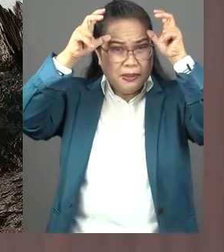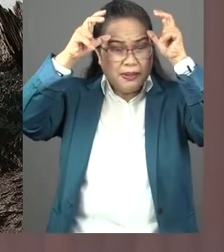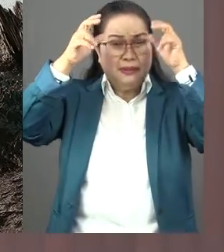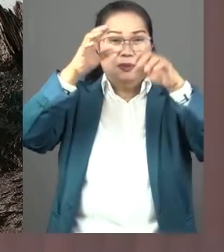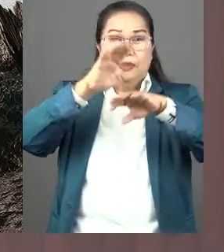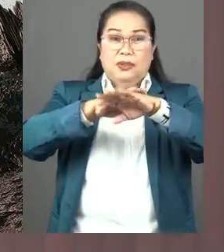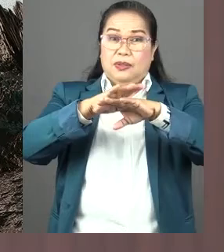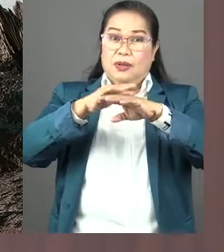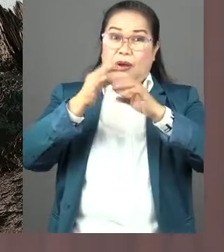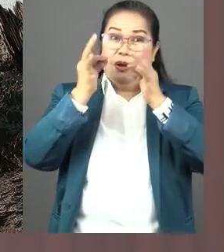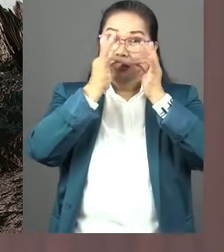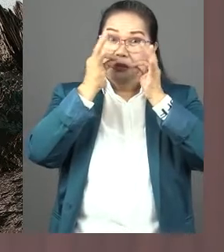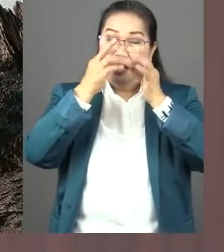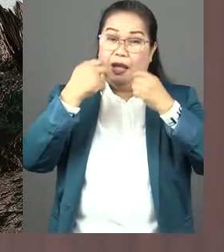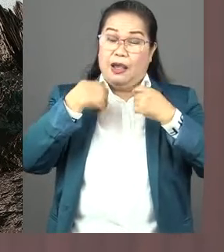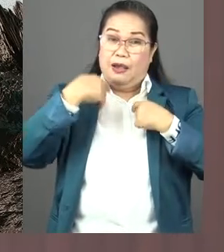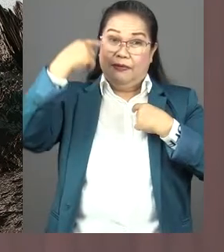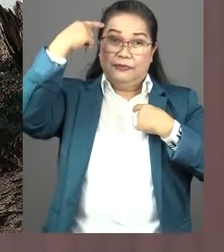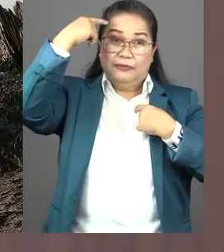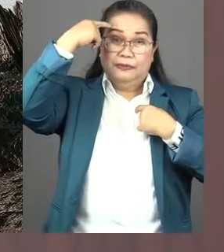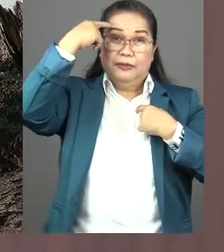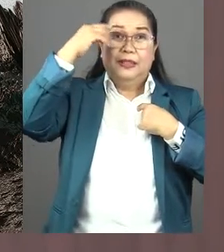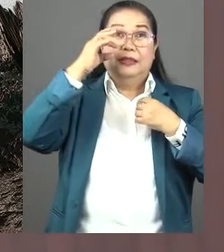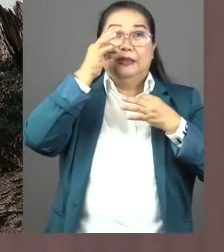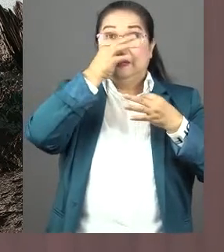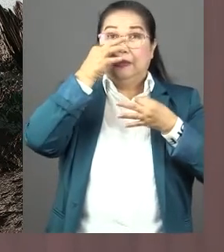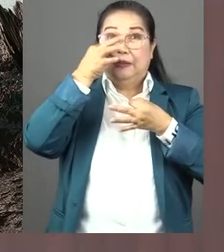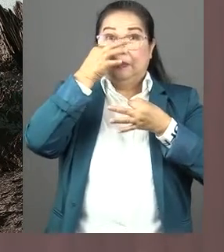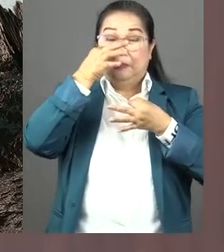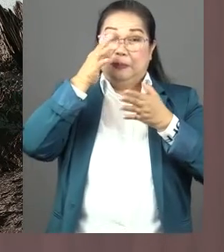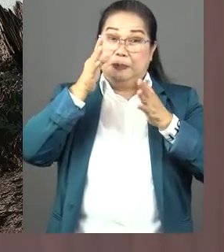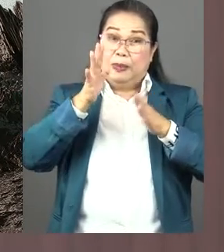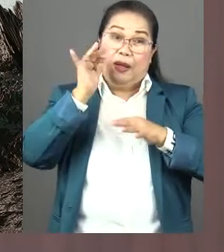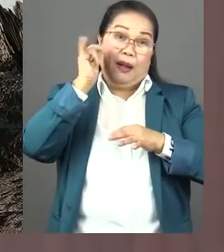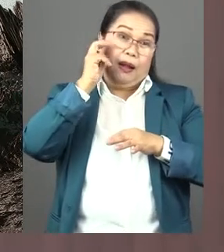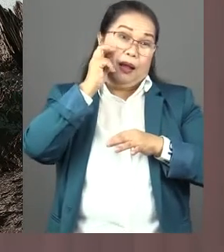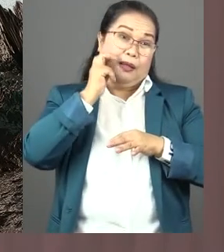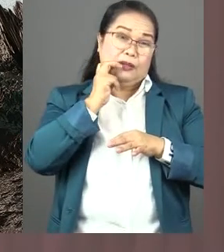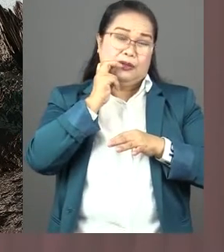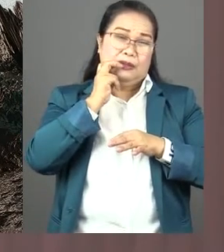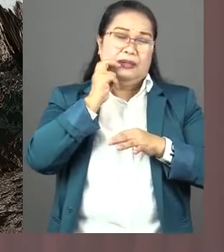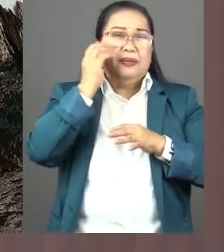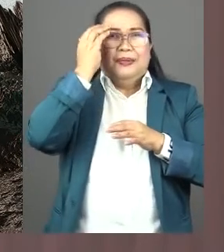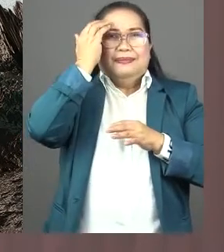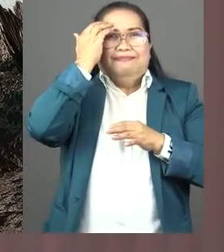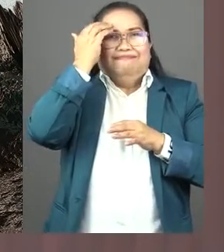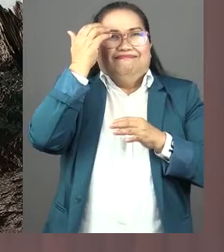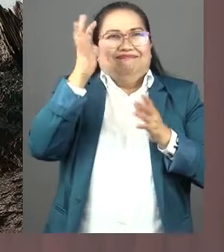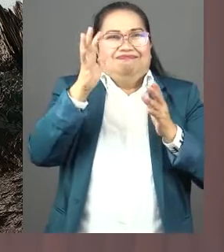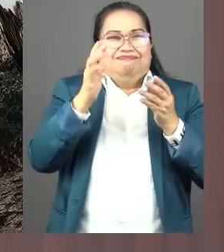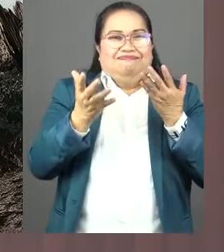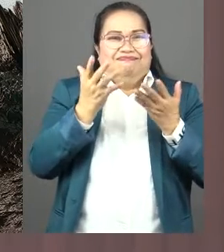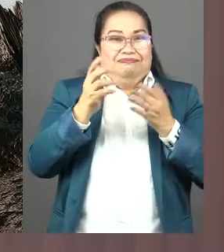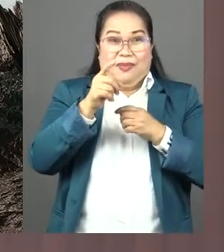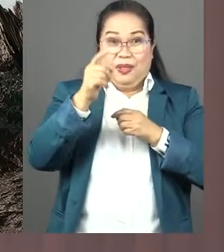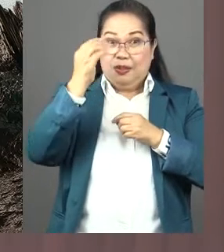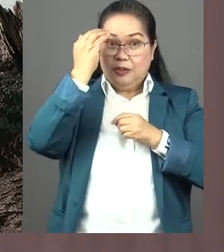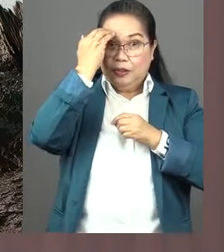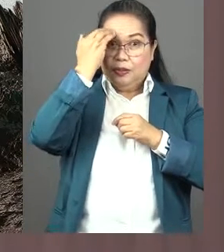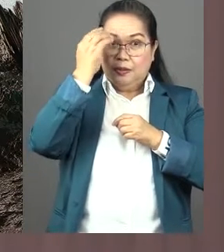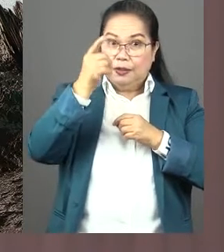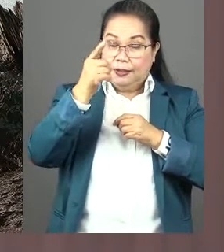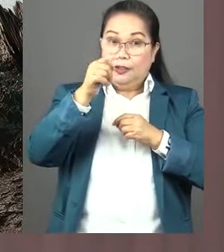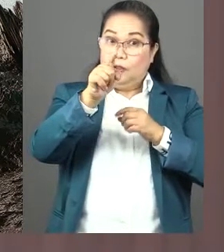drugs? Did he have a mental illness? Was he drunk? A combination of those? We'll never know, perhaps. But did you know that